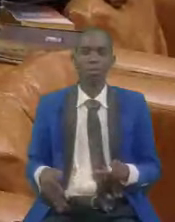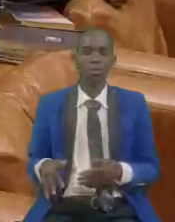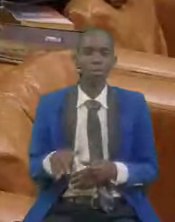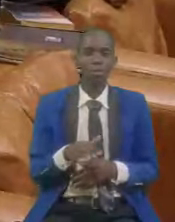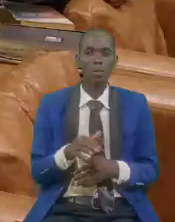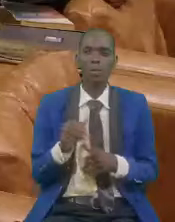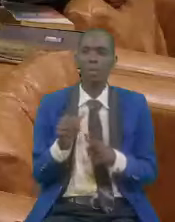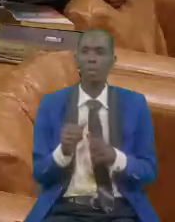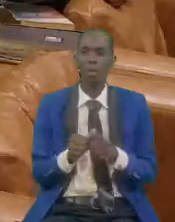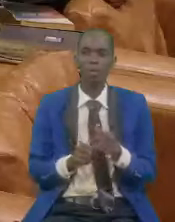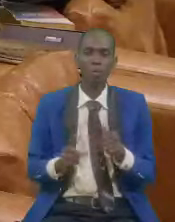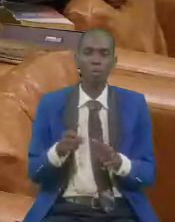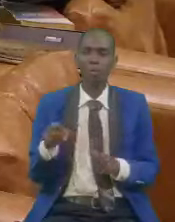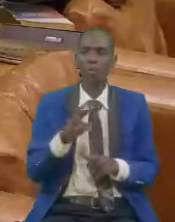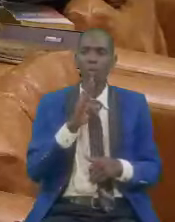Everywhere you